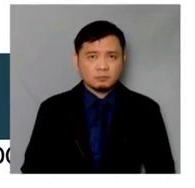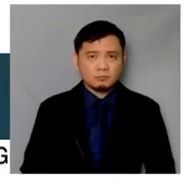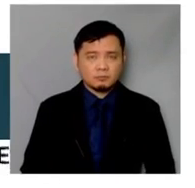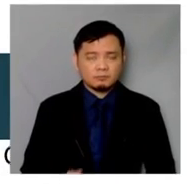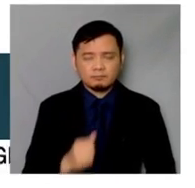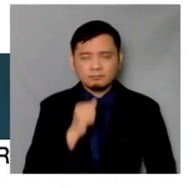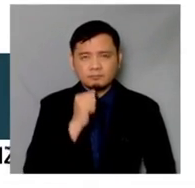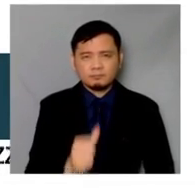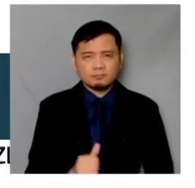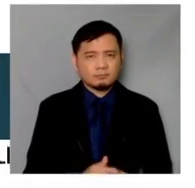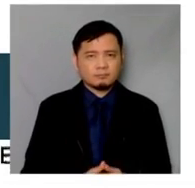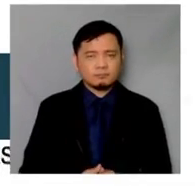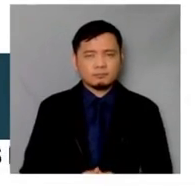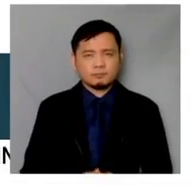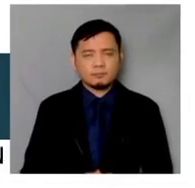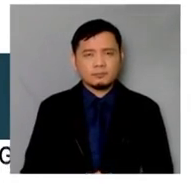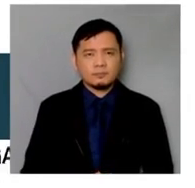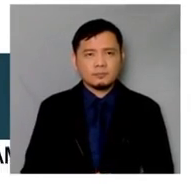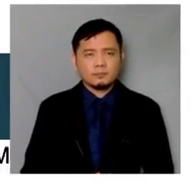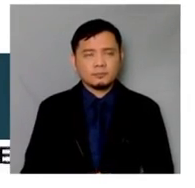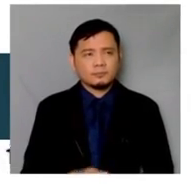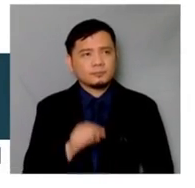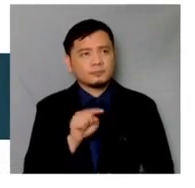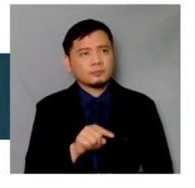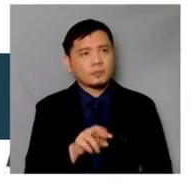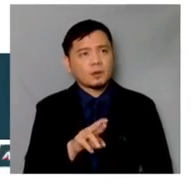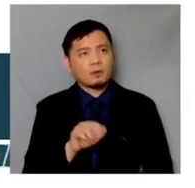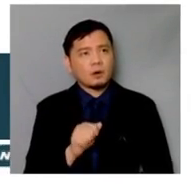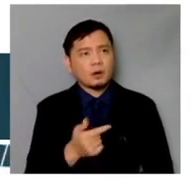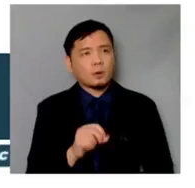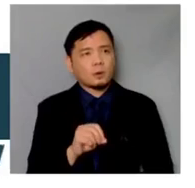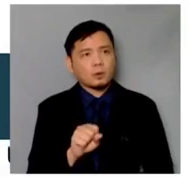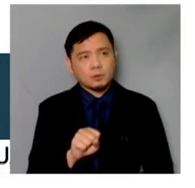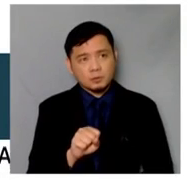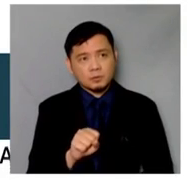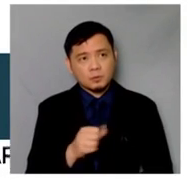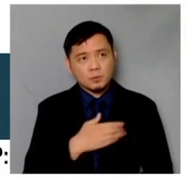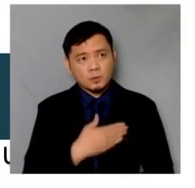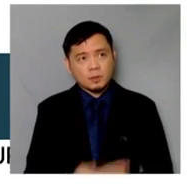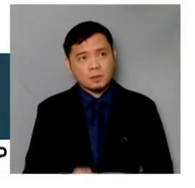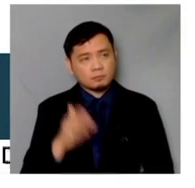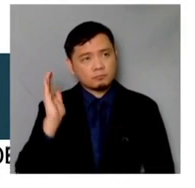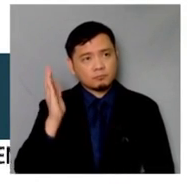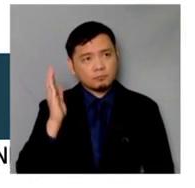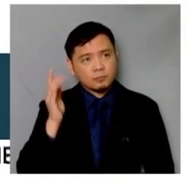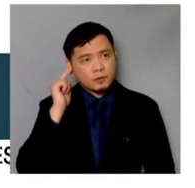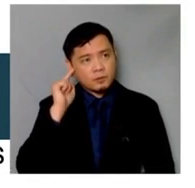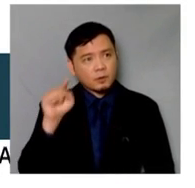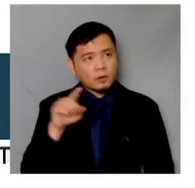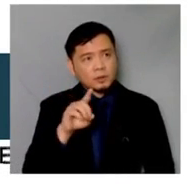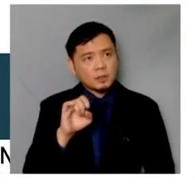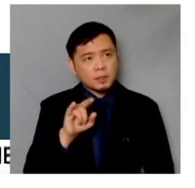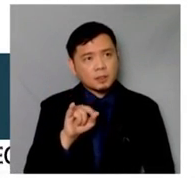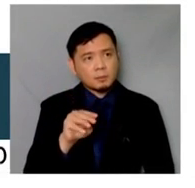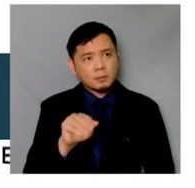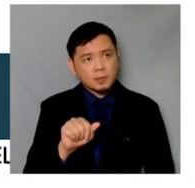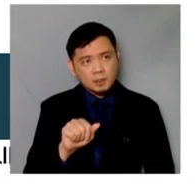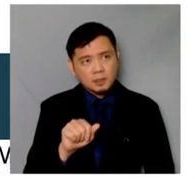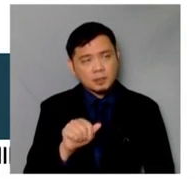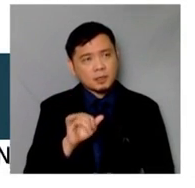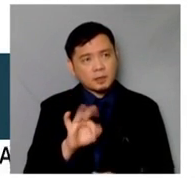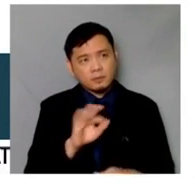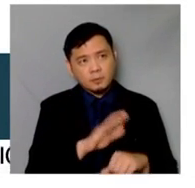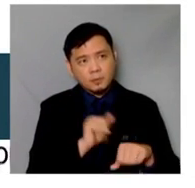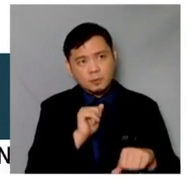Would you be willing to, Mr. Ragos be willing to testify for Senator De Lima if called upon at this point? Will